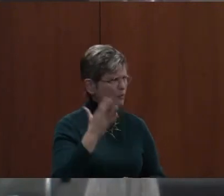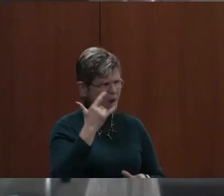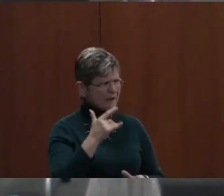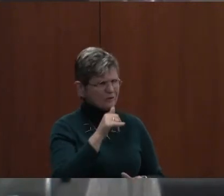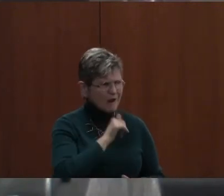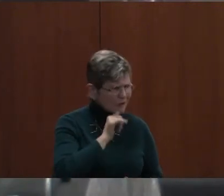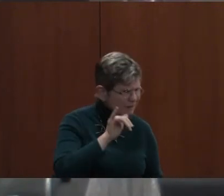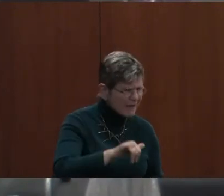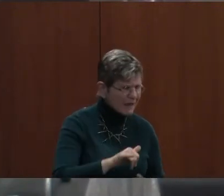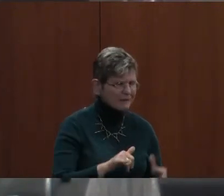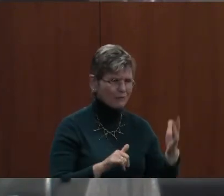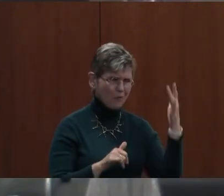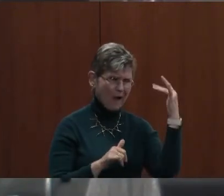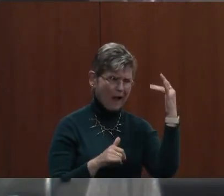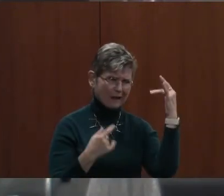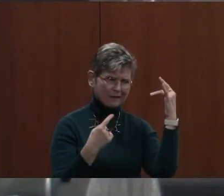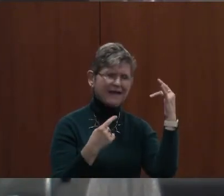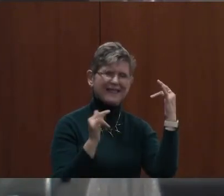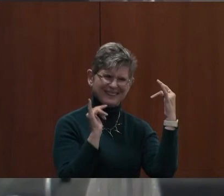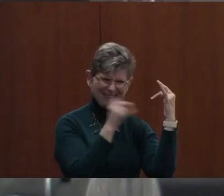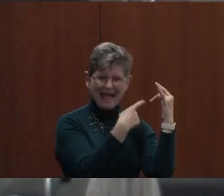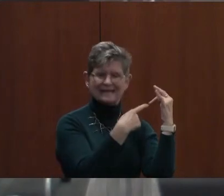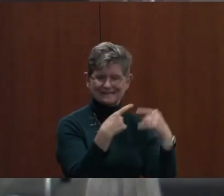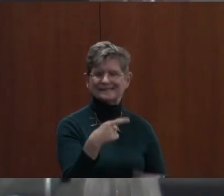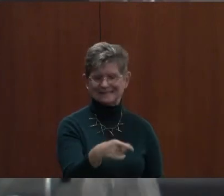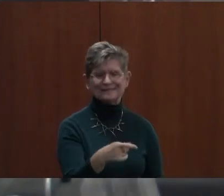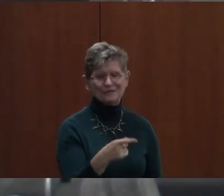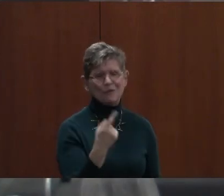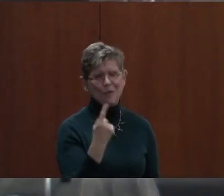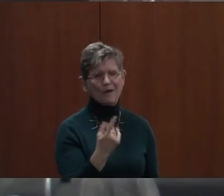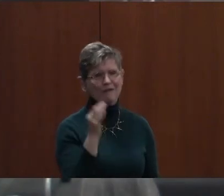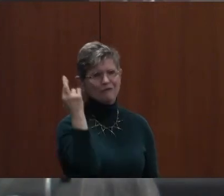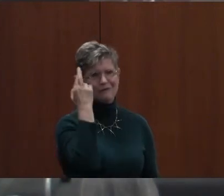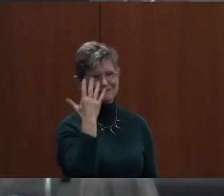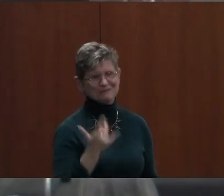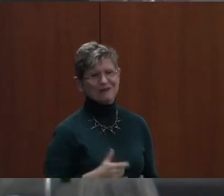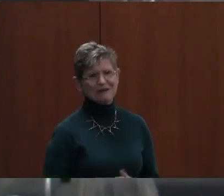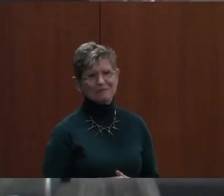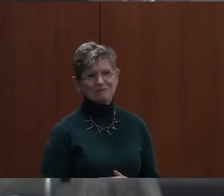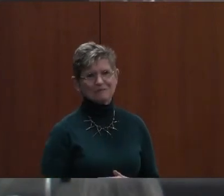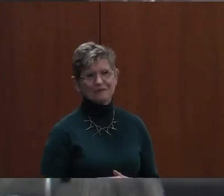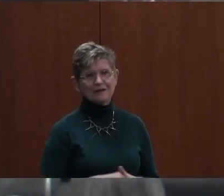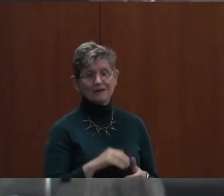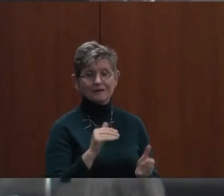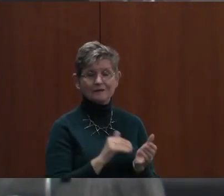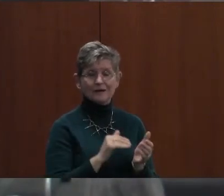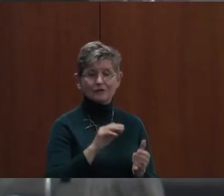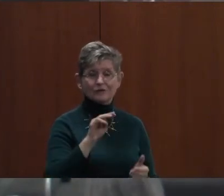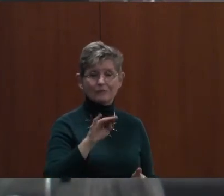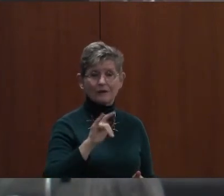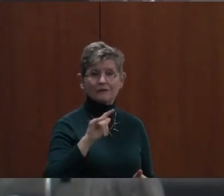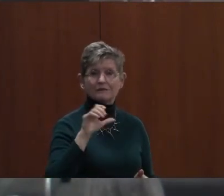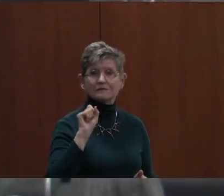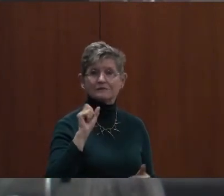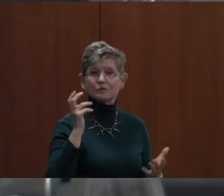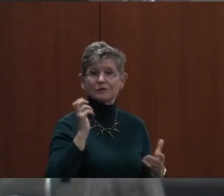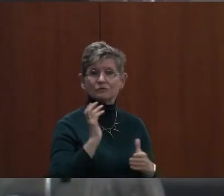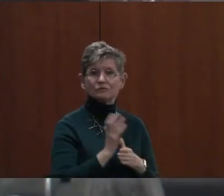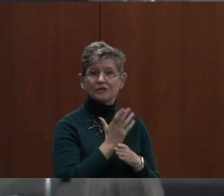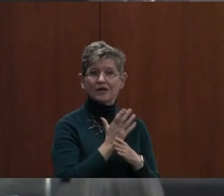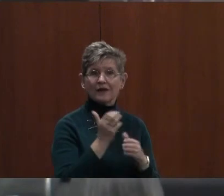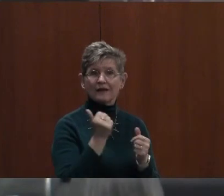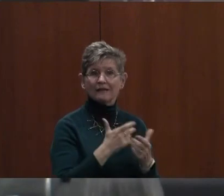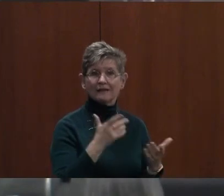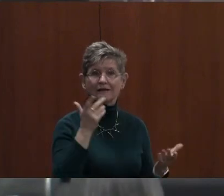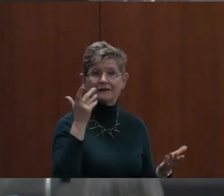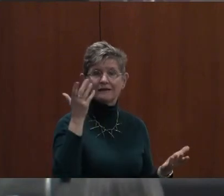this? That's one of the big whys. So, Dr. Michael, do you have anything that you'd like to share? Nothing